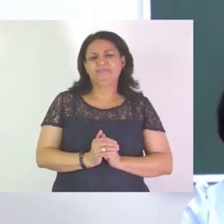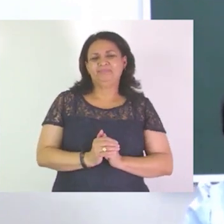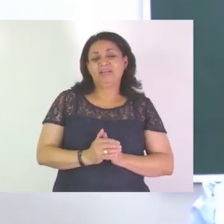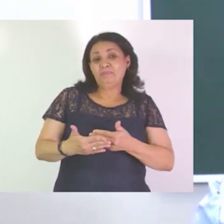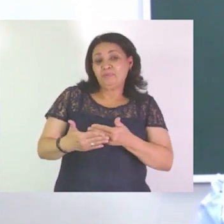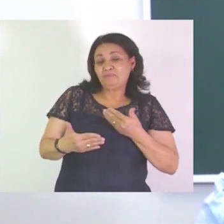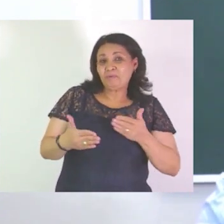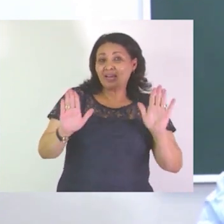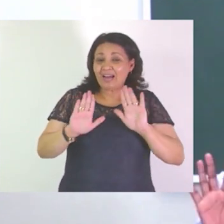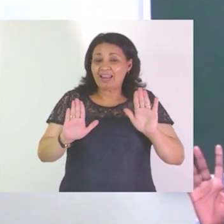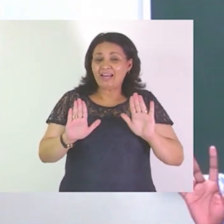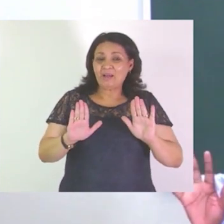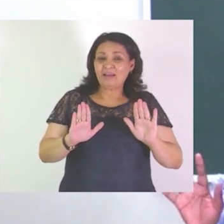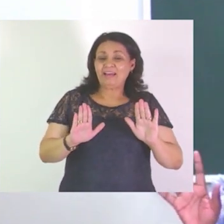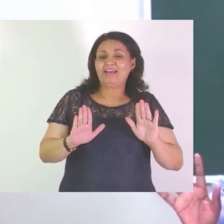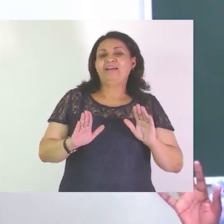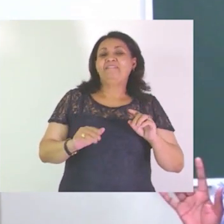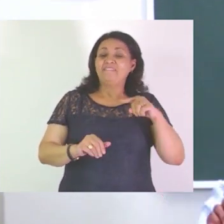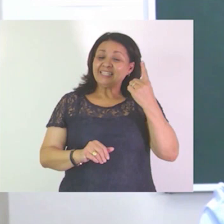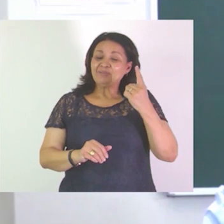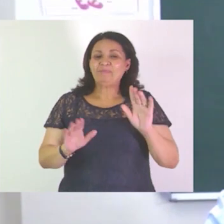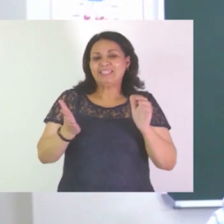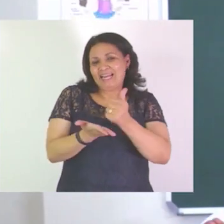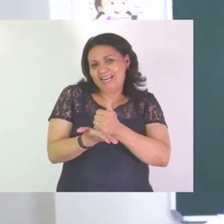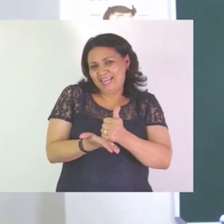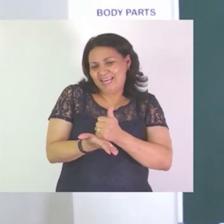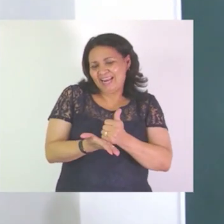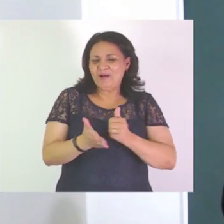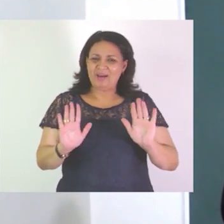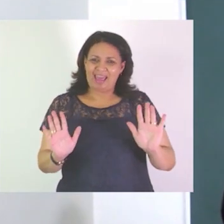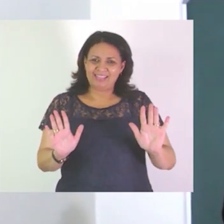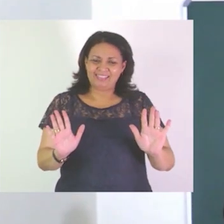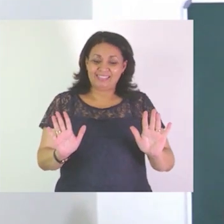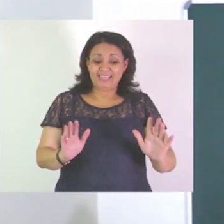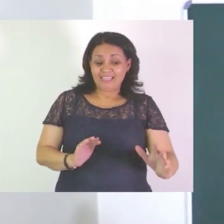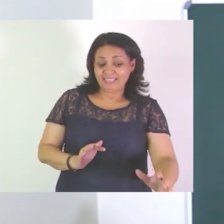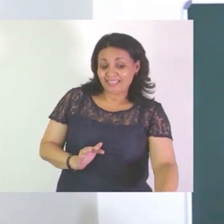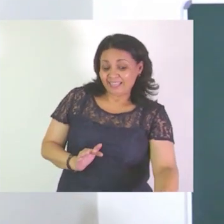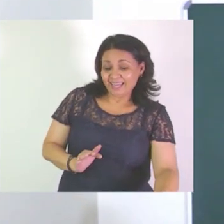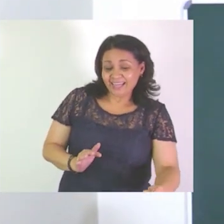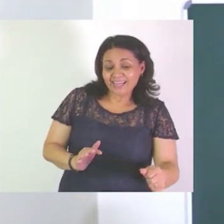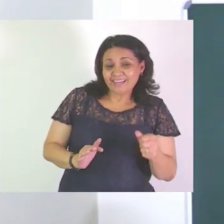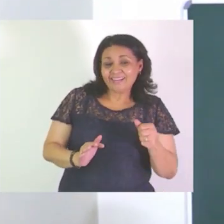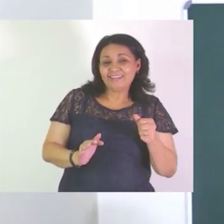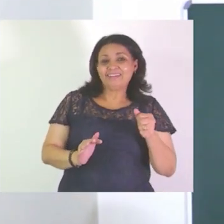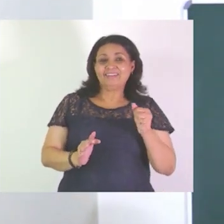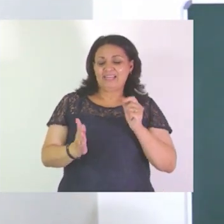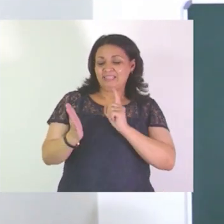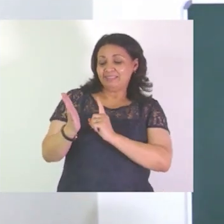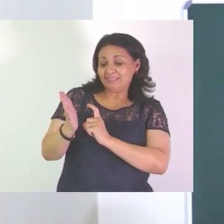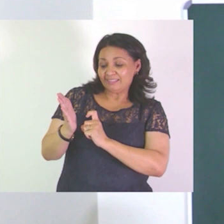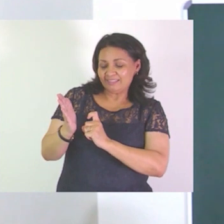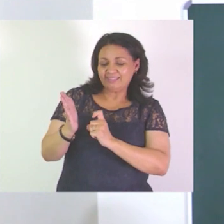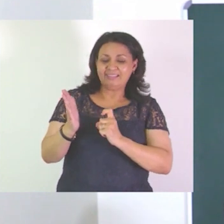color, we need to sanitize our hands. So please take your sanitizer at home.